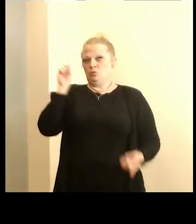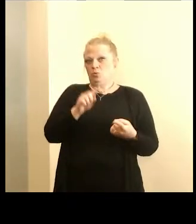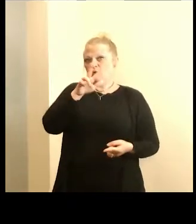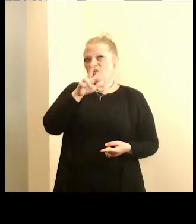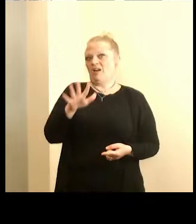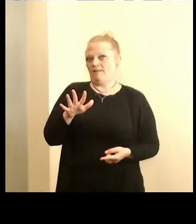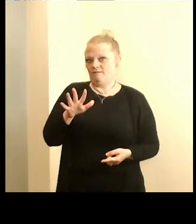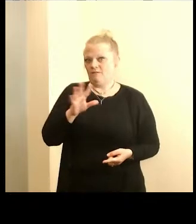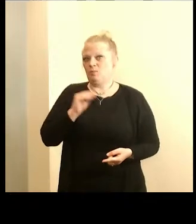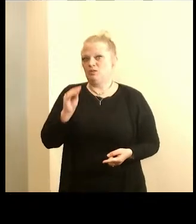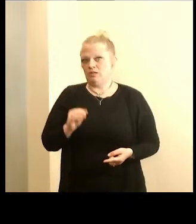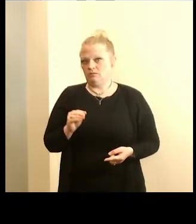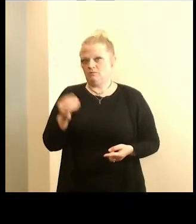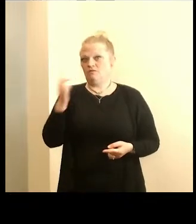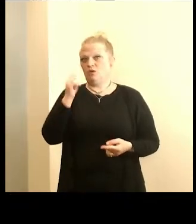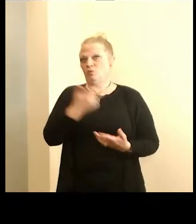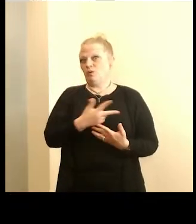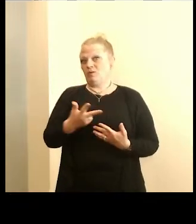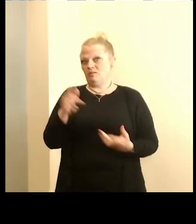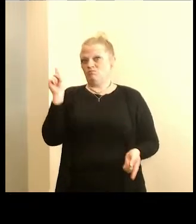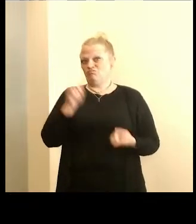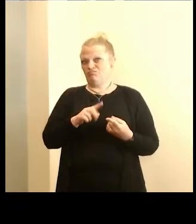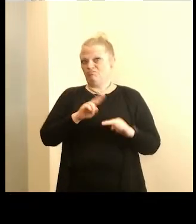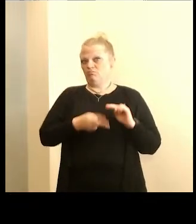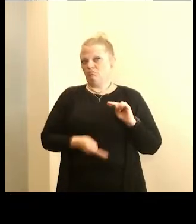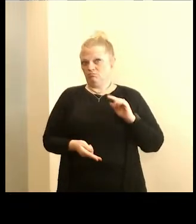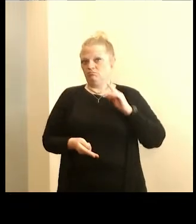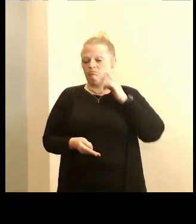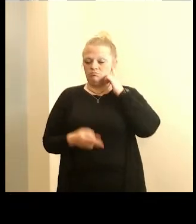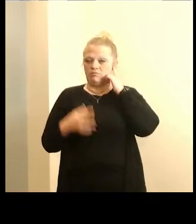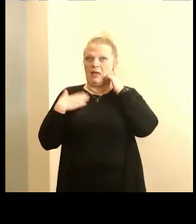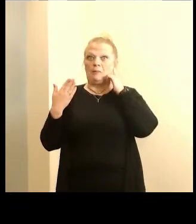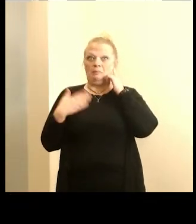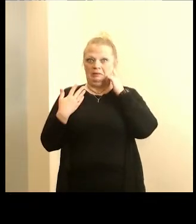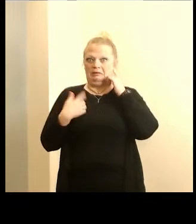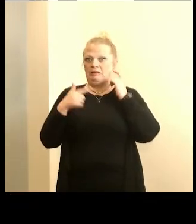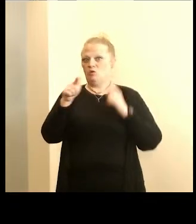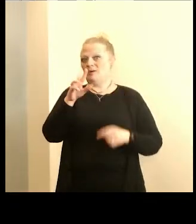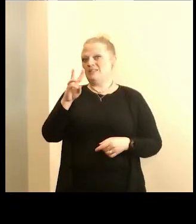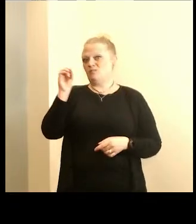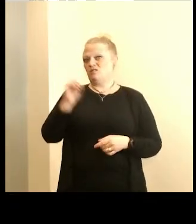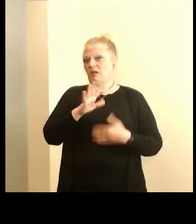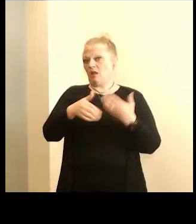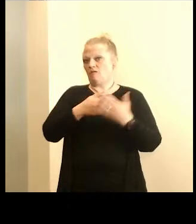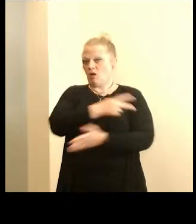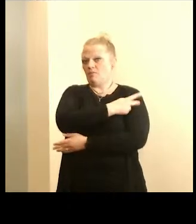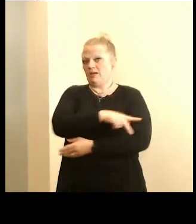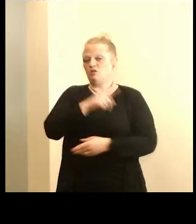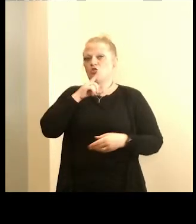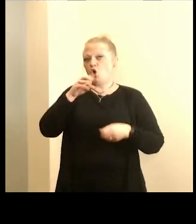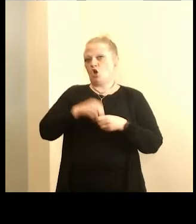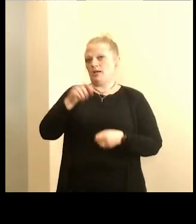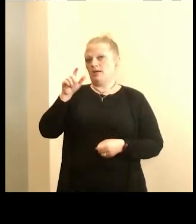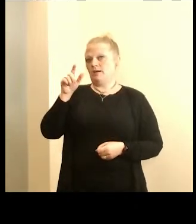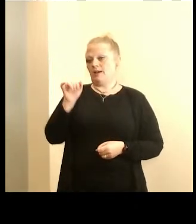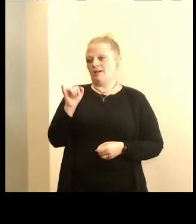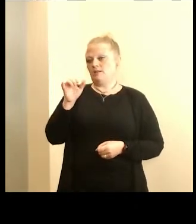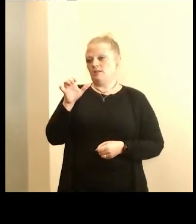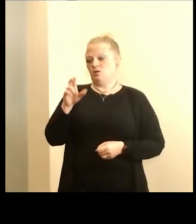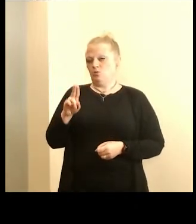3 weeks. I'm very happy about that. And 26% of the COVID-19 patients are in the ICU.